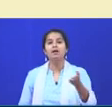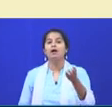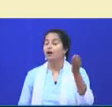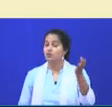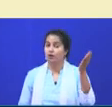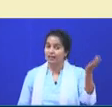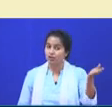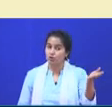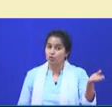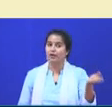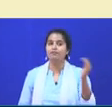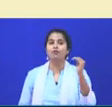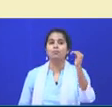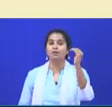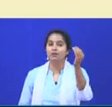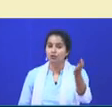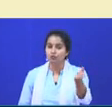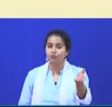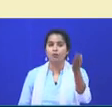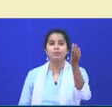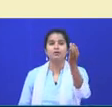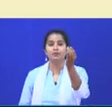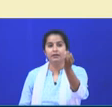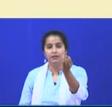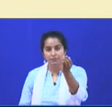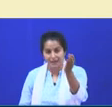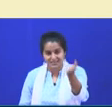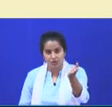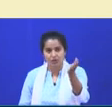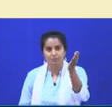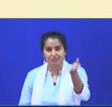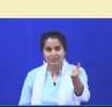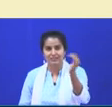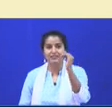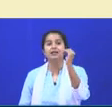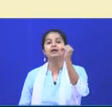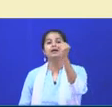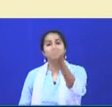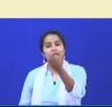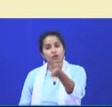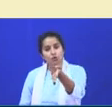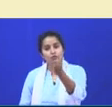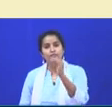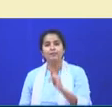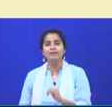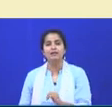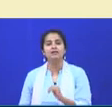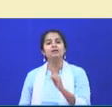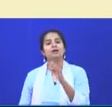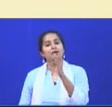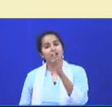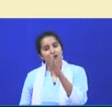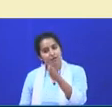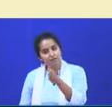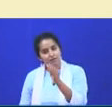him, in you informal, in you formal, masculine bhavati, in you